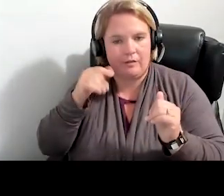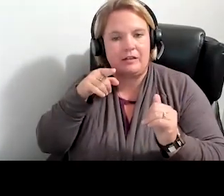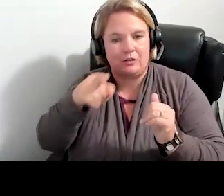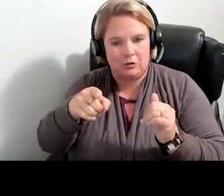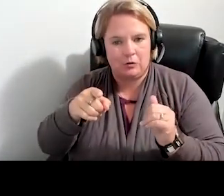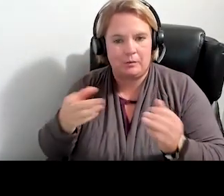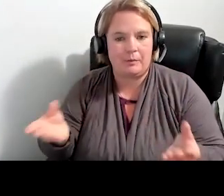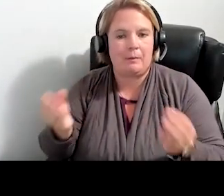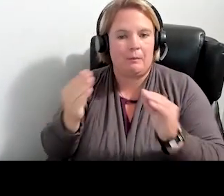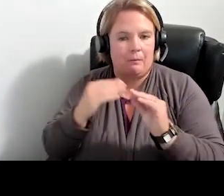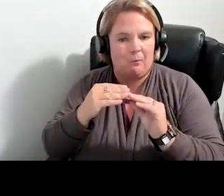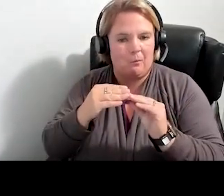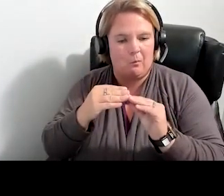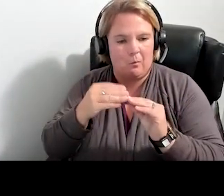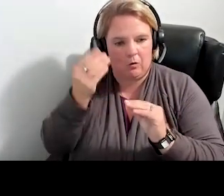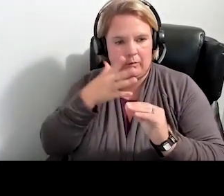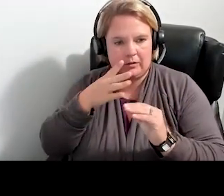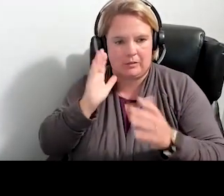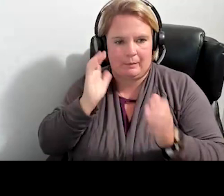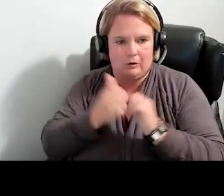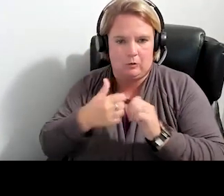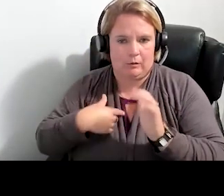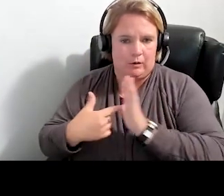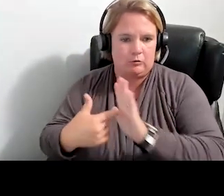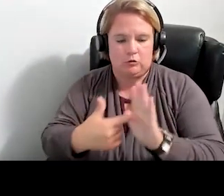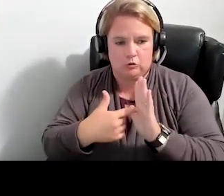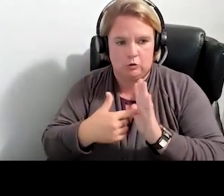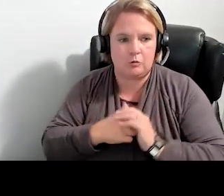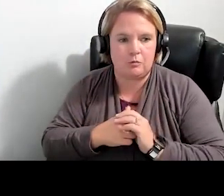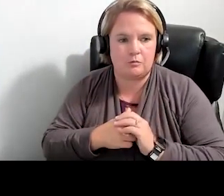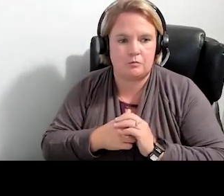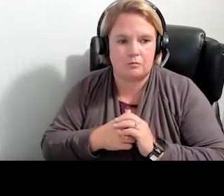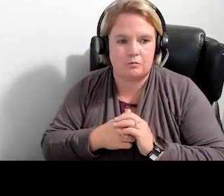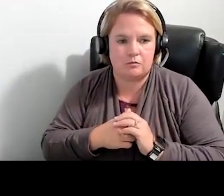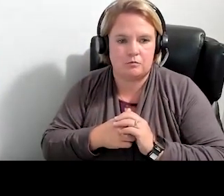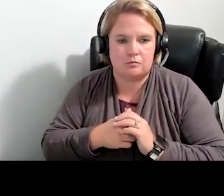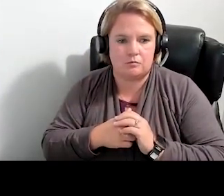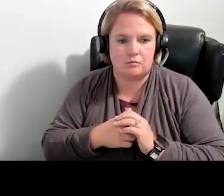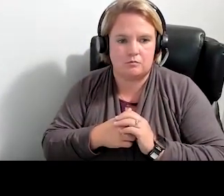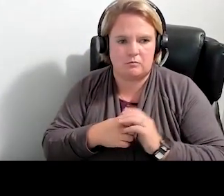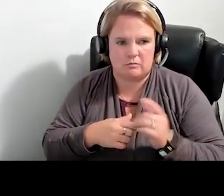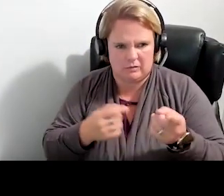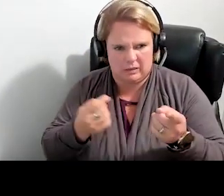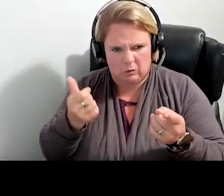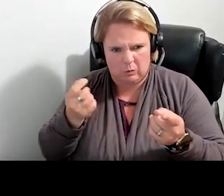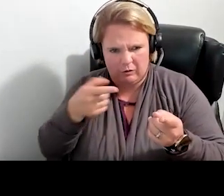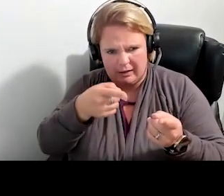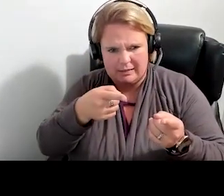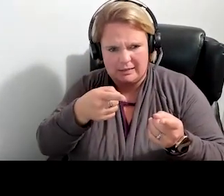a little more information than what I'm going to show you in our presentation. Is there some way to get that out?